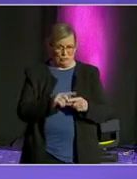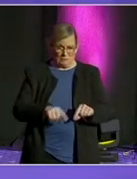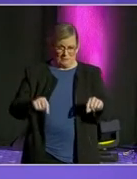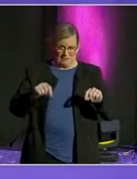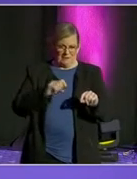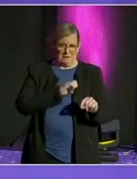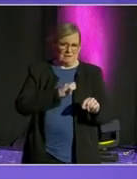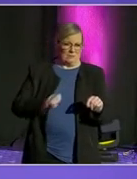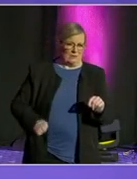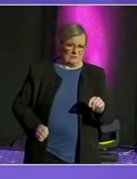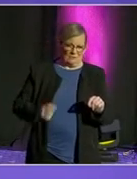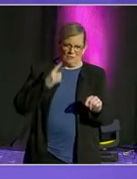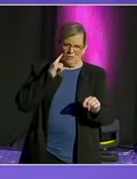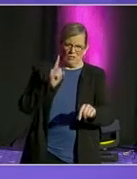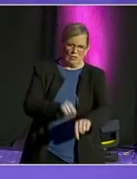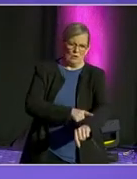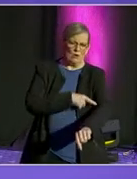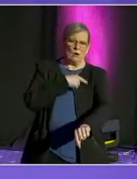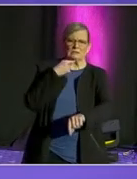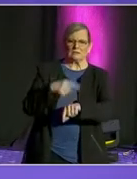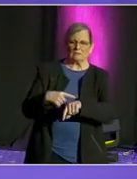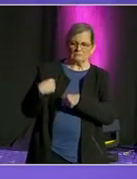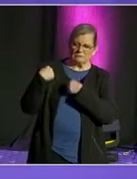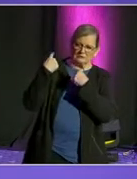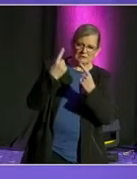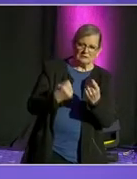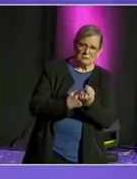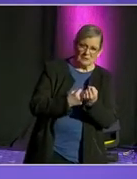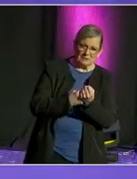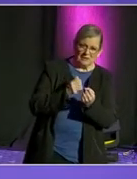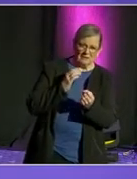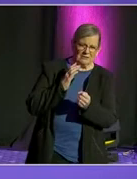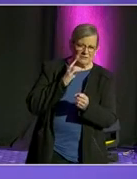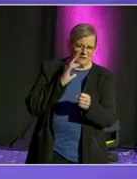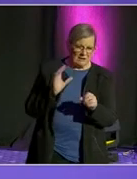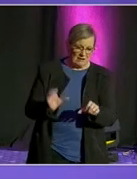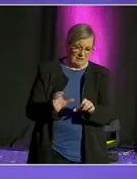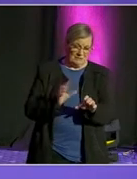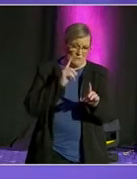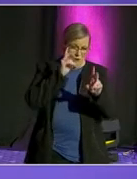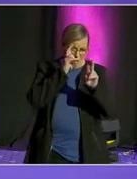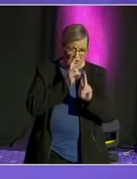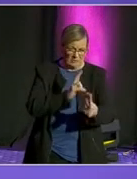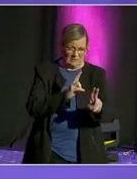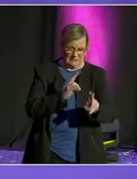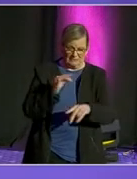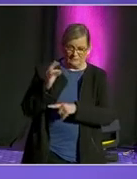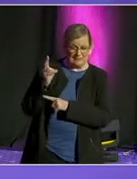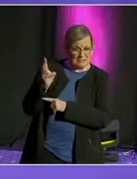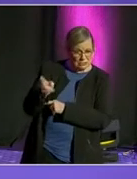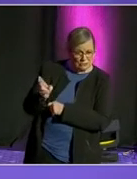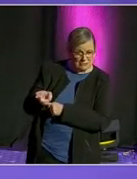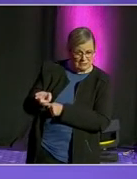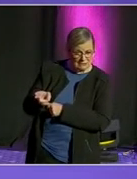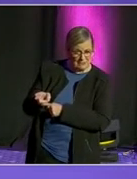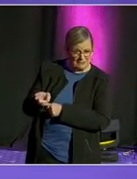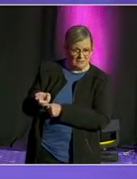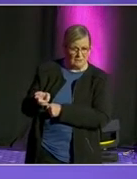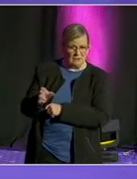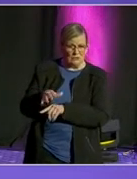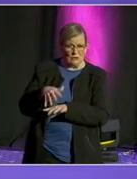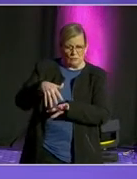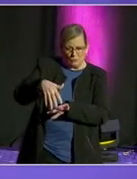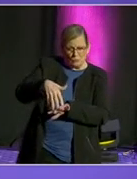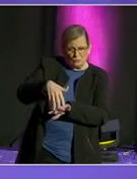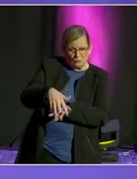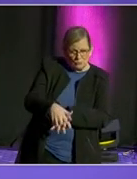longtime support and active involvement as we continue to honor the festival's history and roots and the